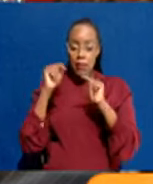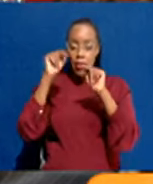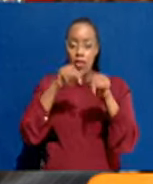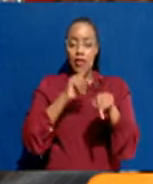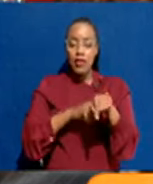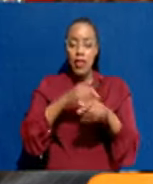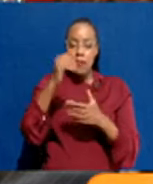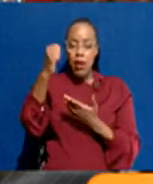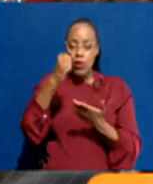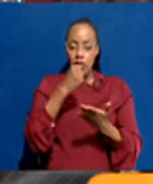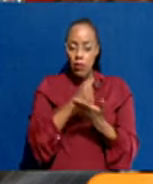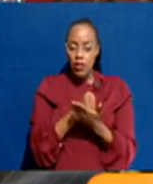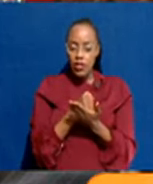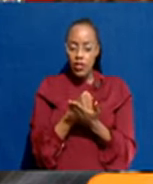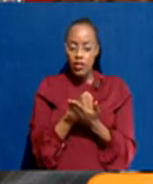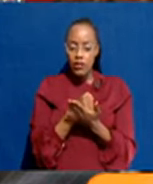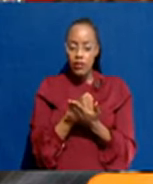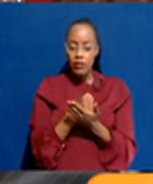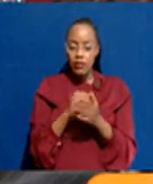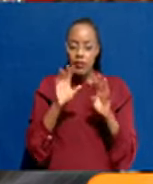appointed,